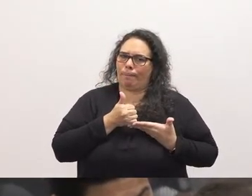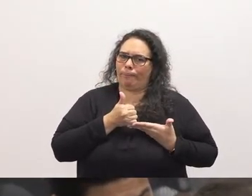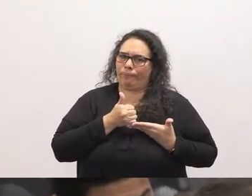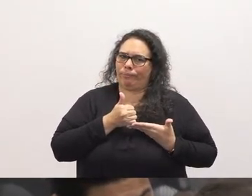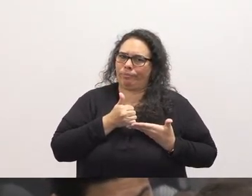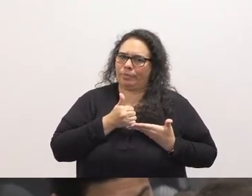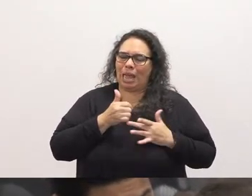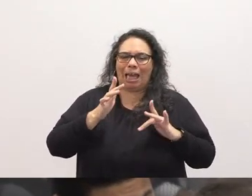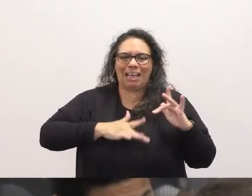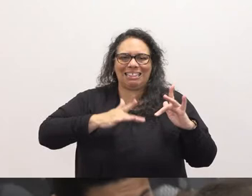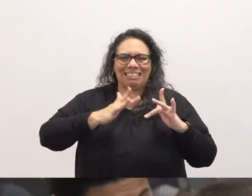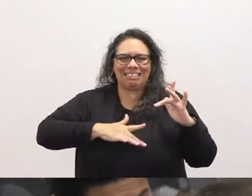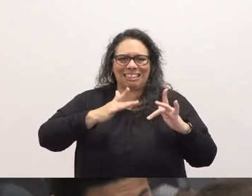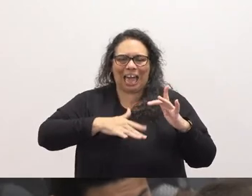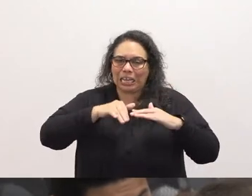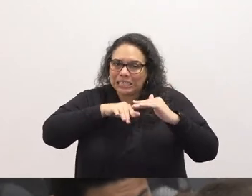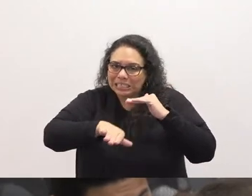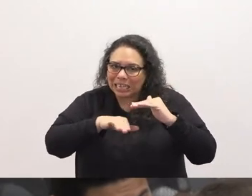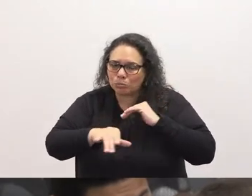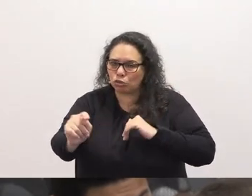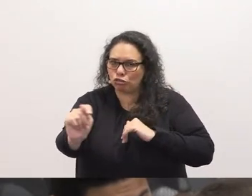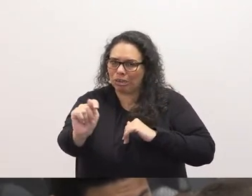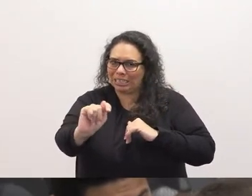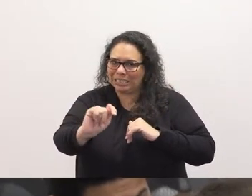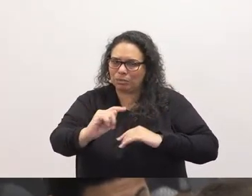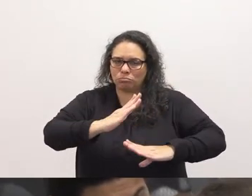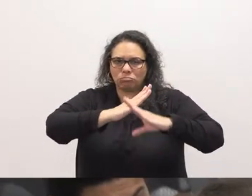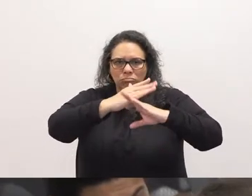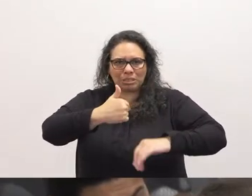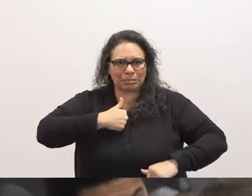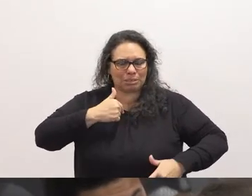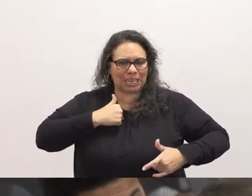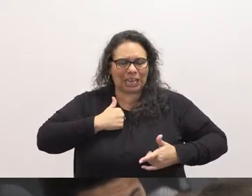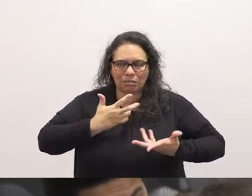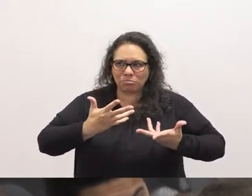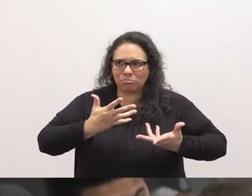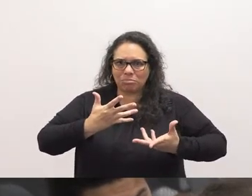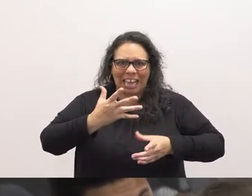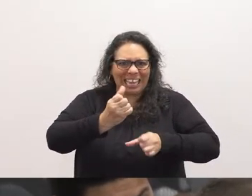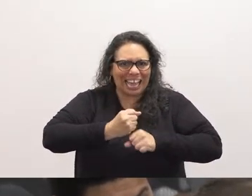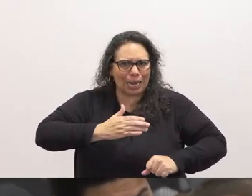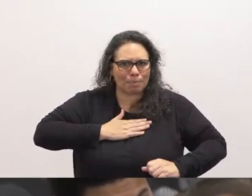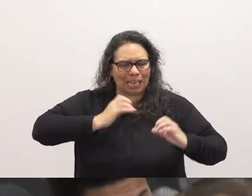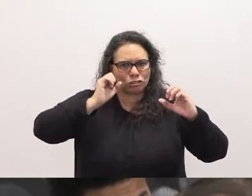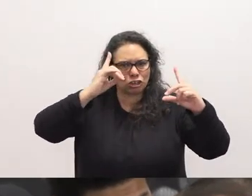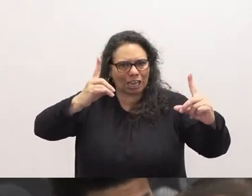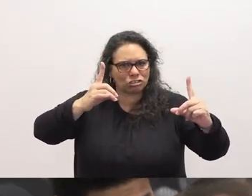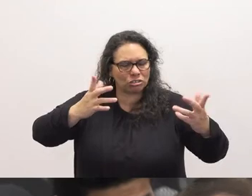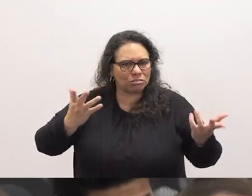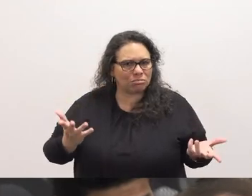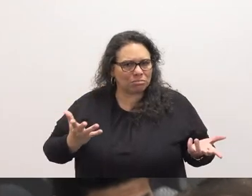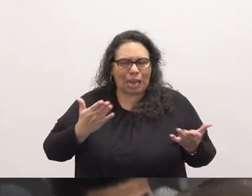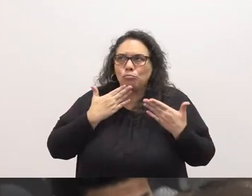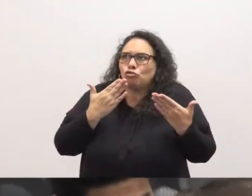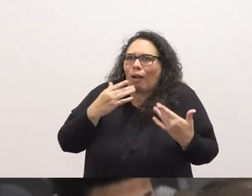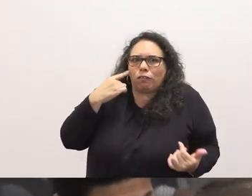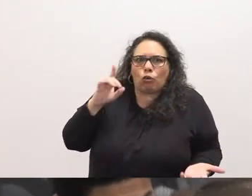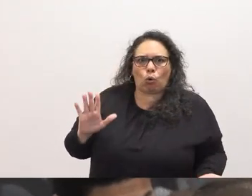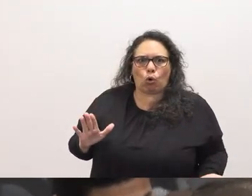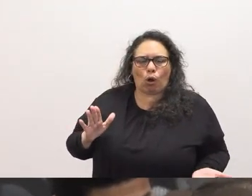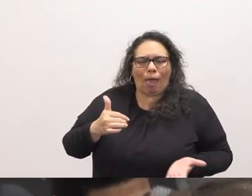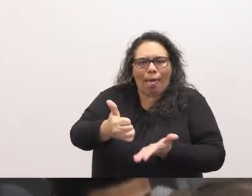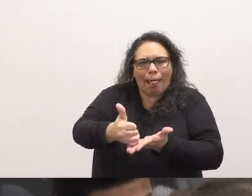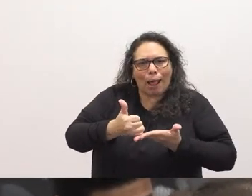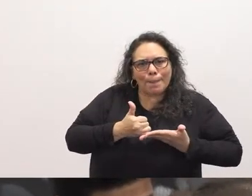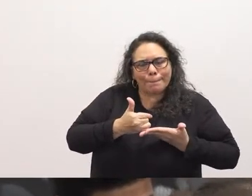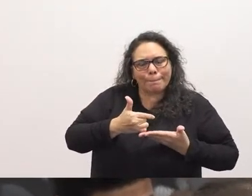The lack of accessible restrooms at my school keep me from getting the most out of an education I am extremely grateful for. Please help me